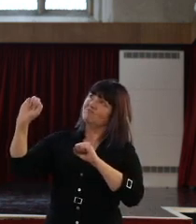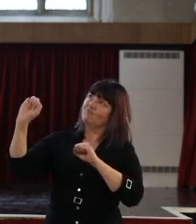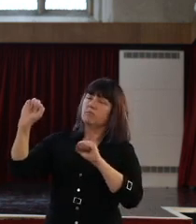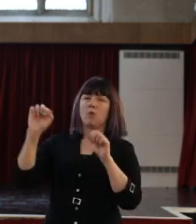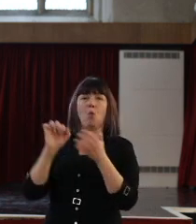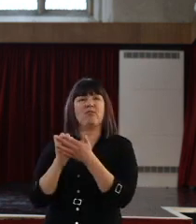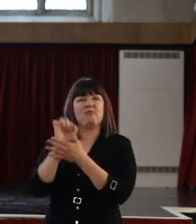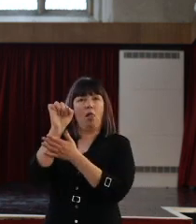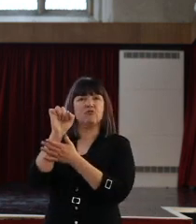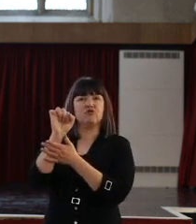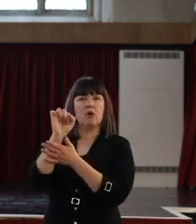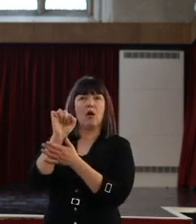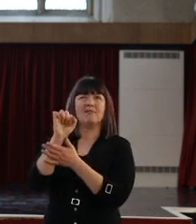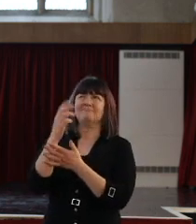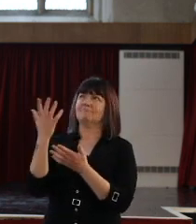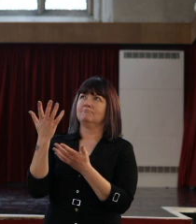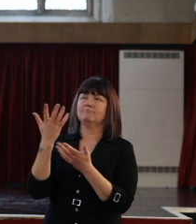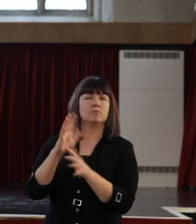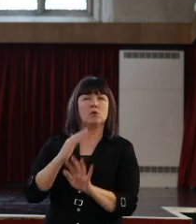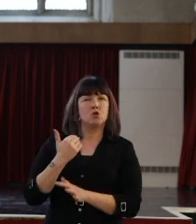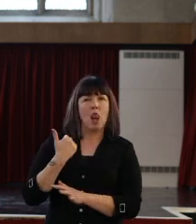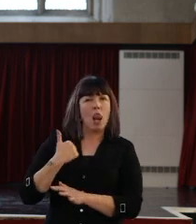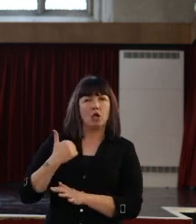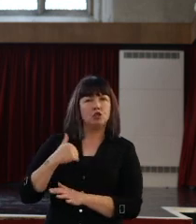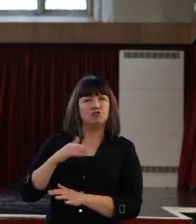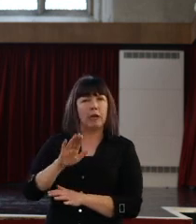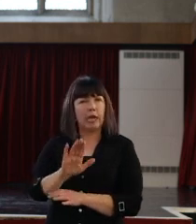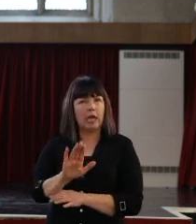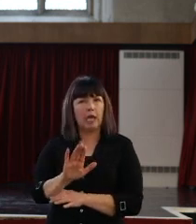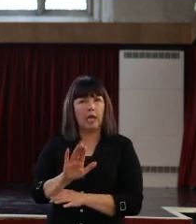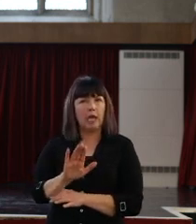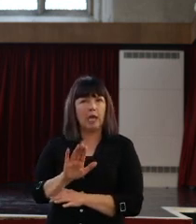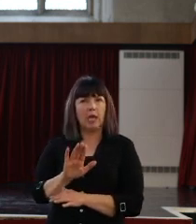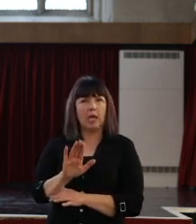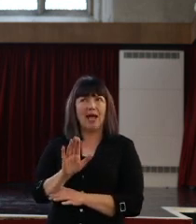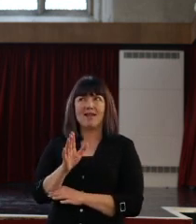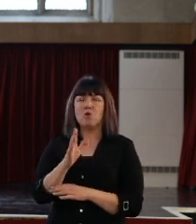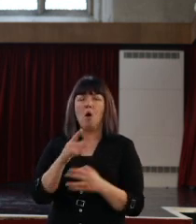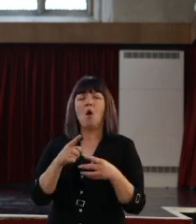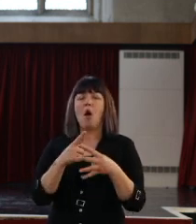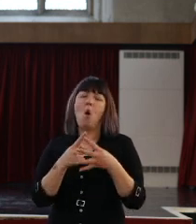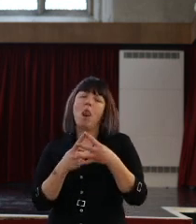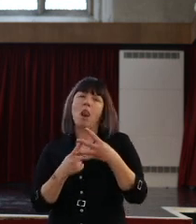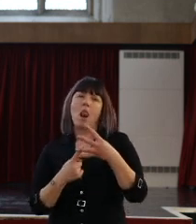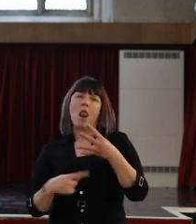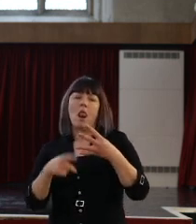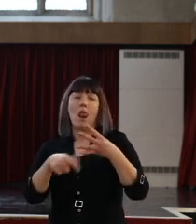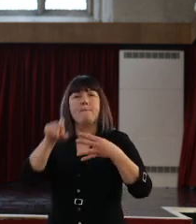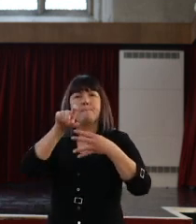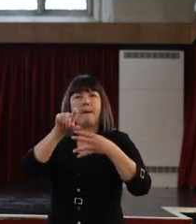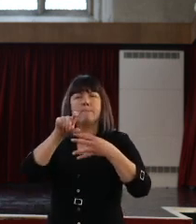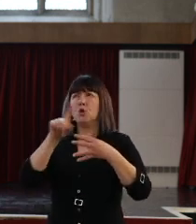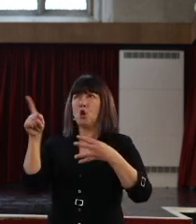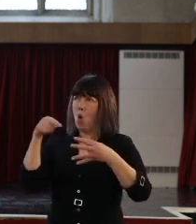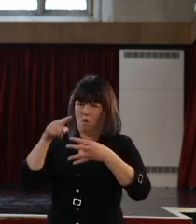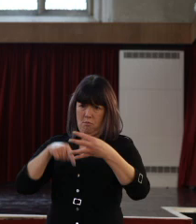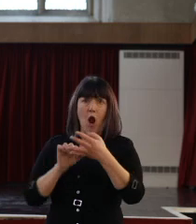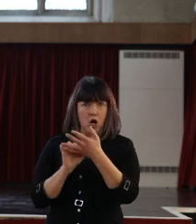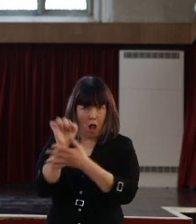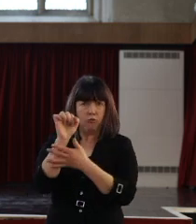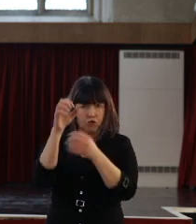is not a luxury. Culture is not the cherry on the cake. Culture is the cake. It is